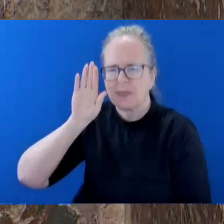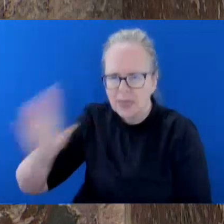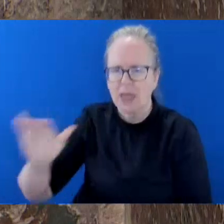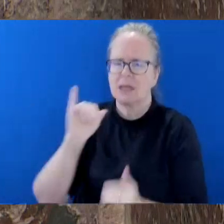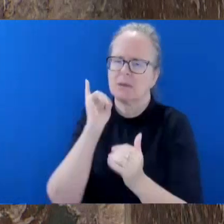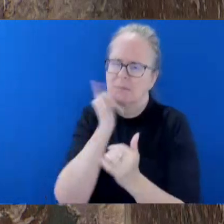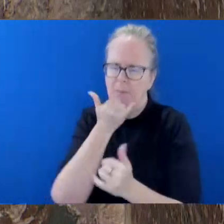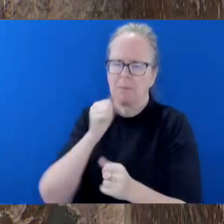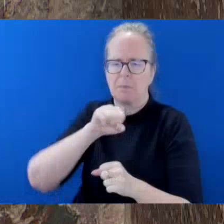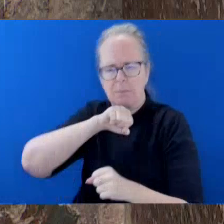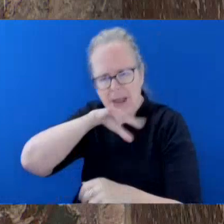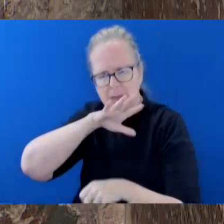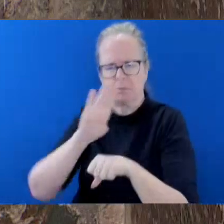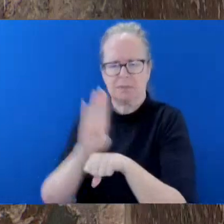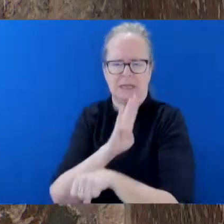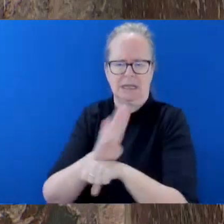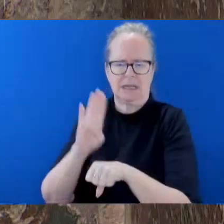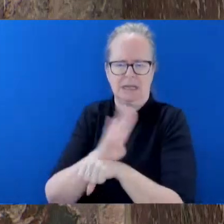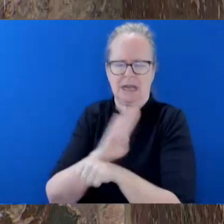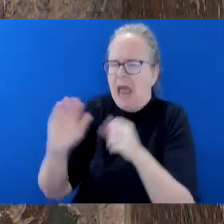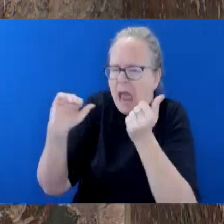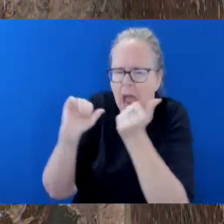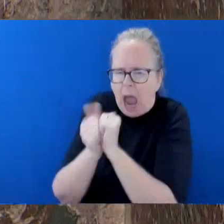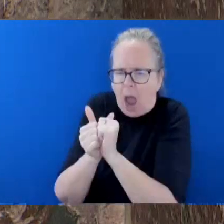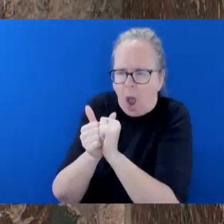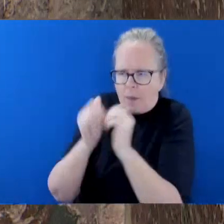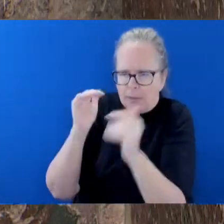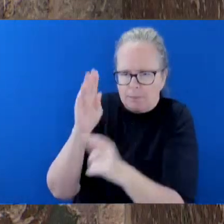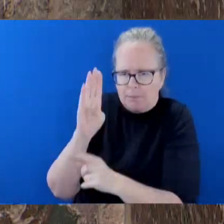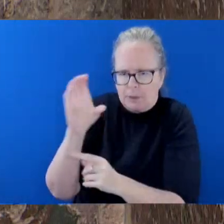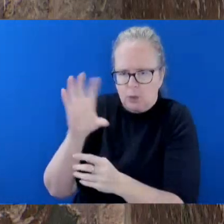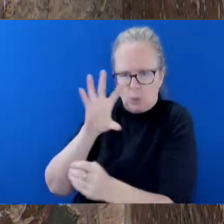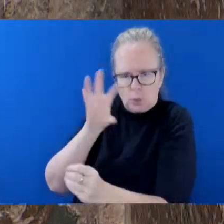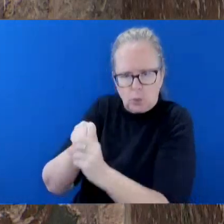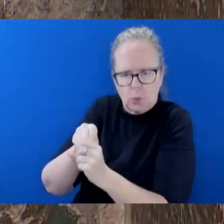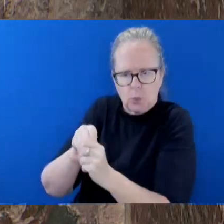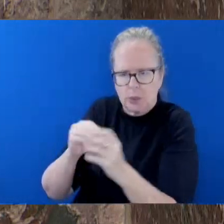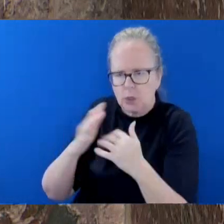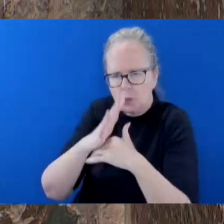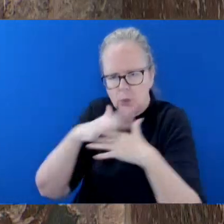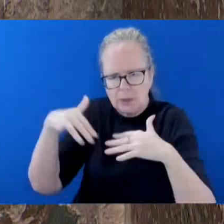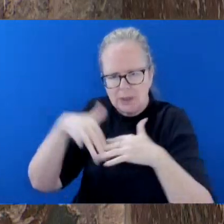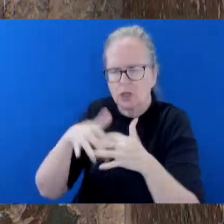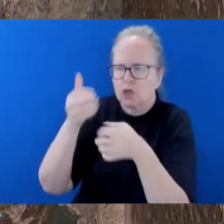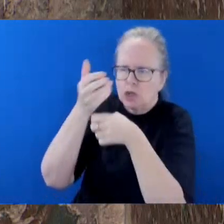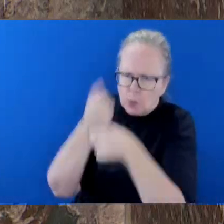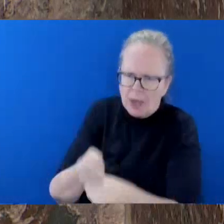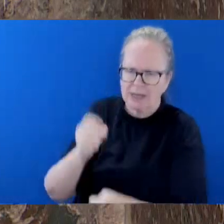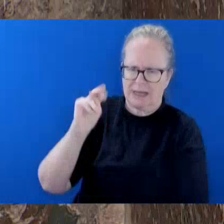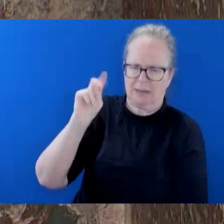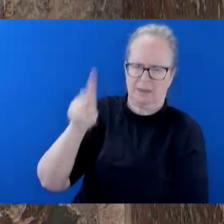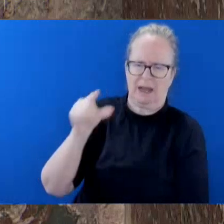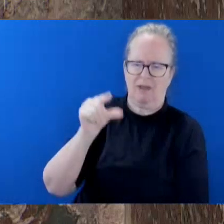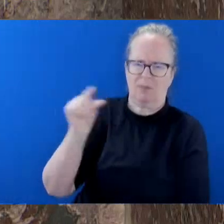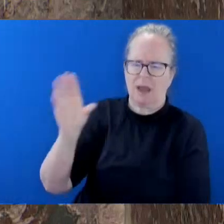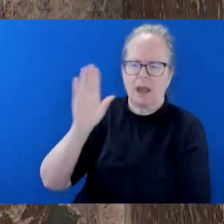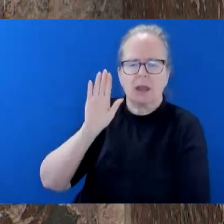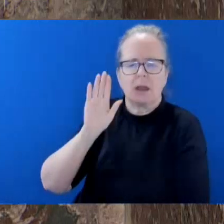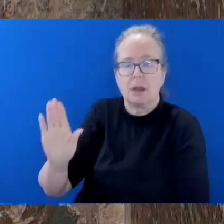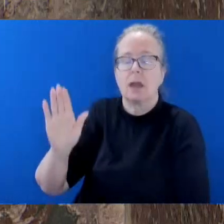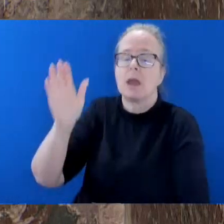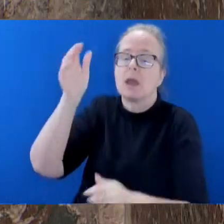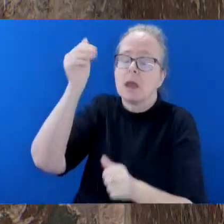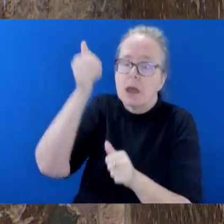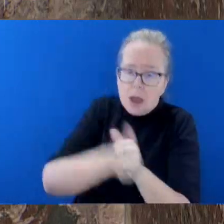including Indigenous peoples, to have any trust in this government when every step they have taken has undermined transparency